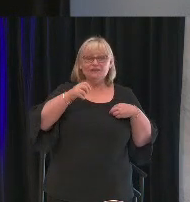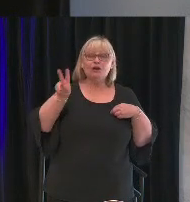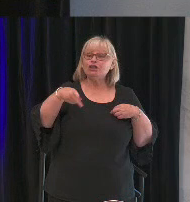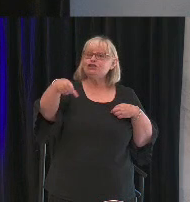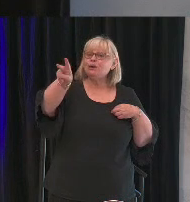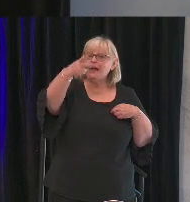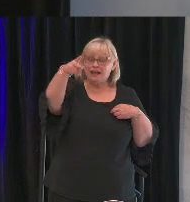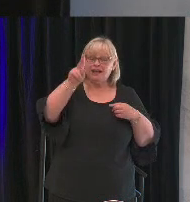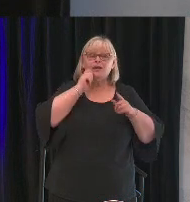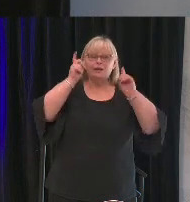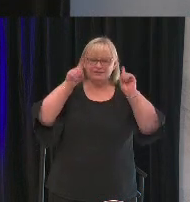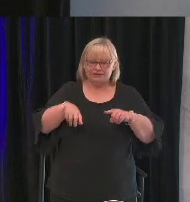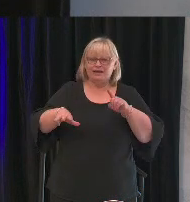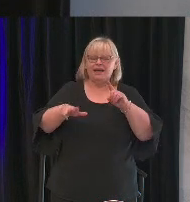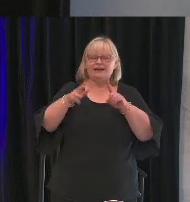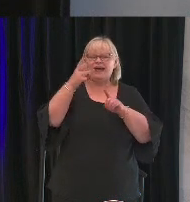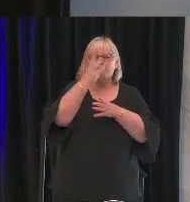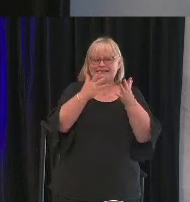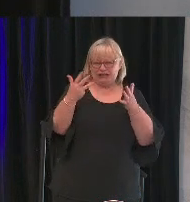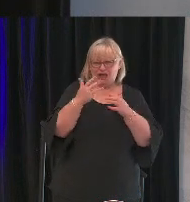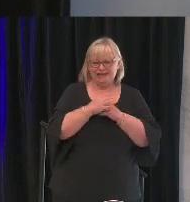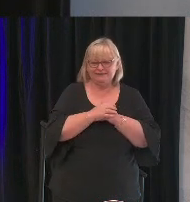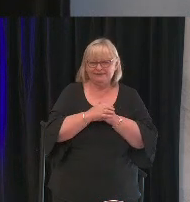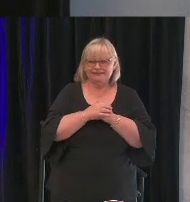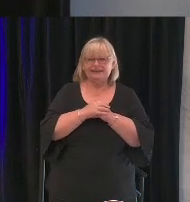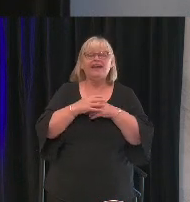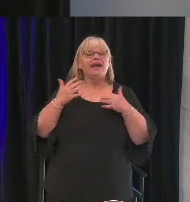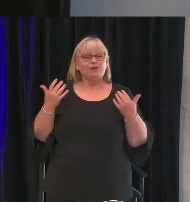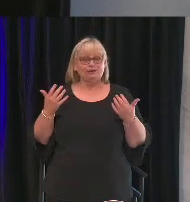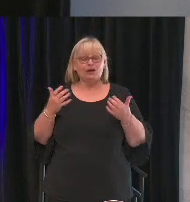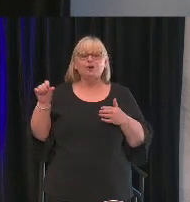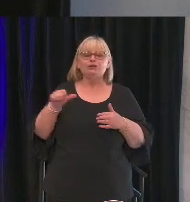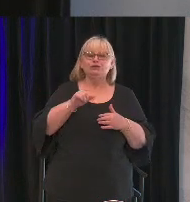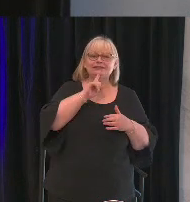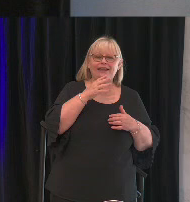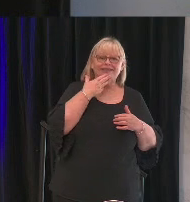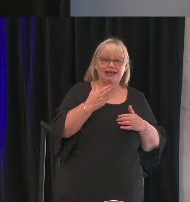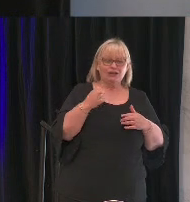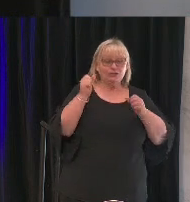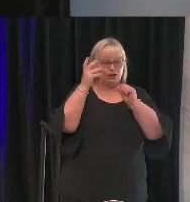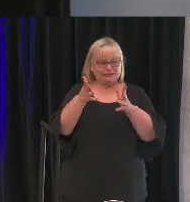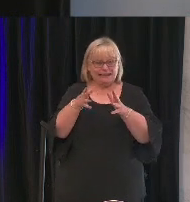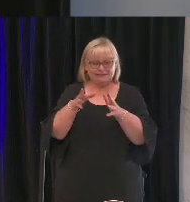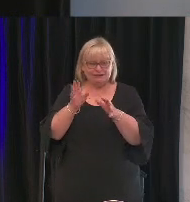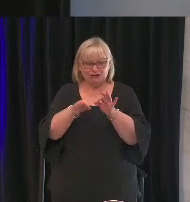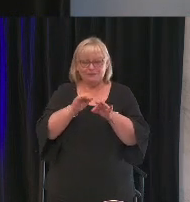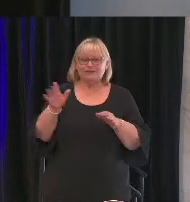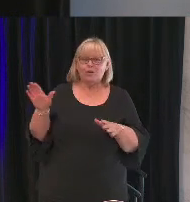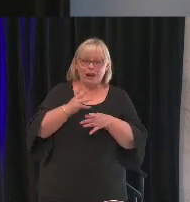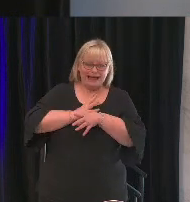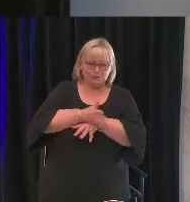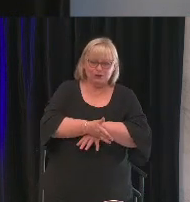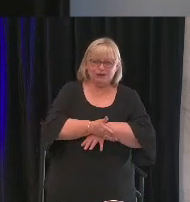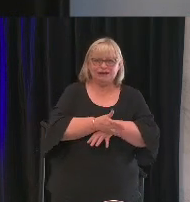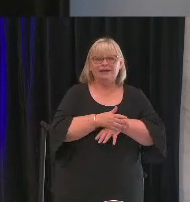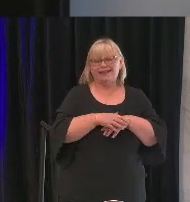the tours will commence at 9:30. And of course, we also should thank today's Auslan interpreter for all her hard work